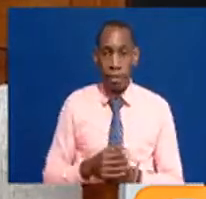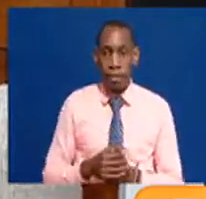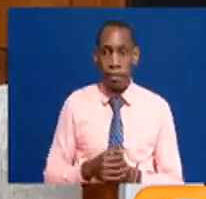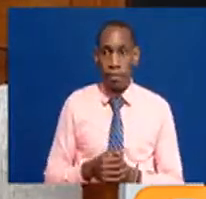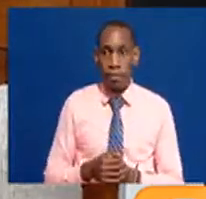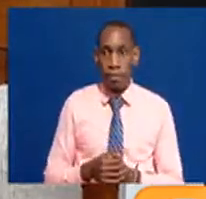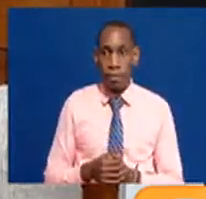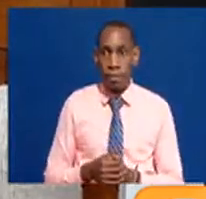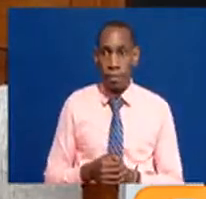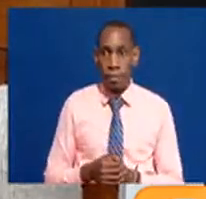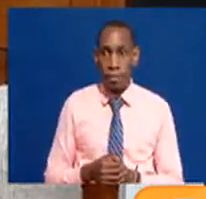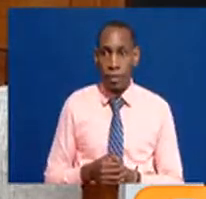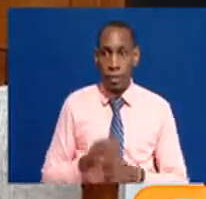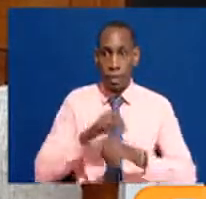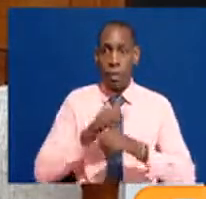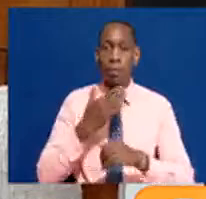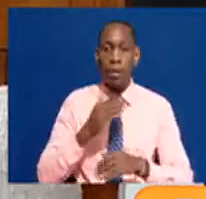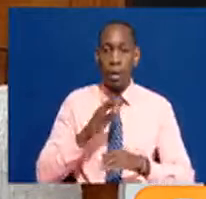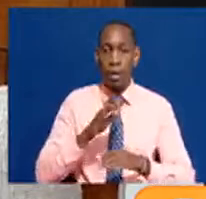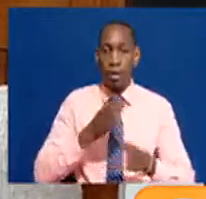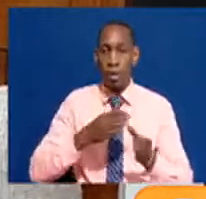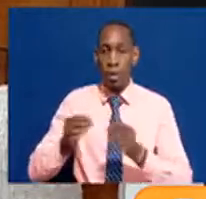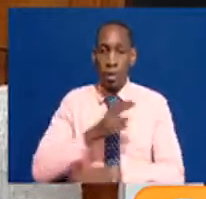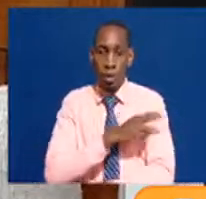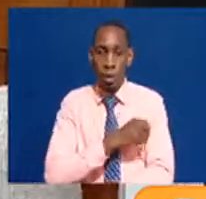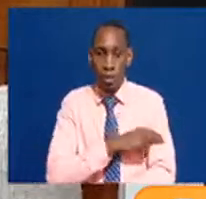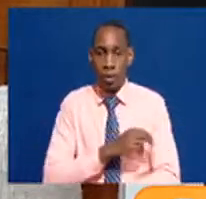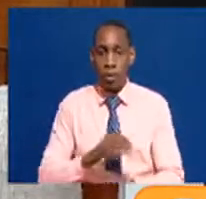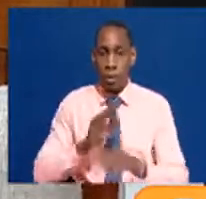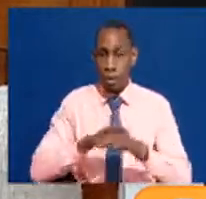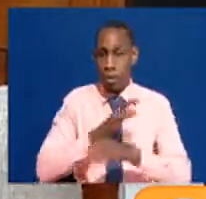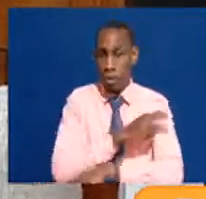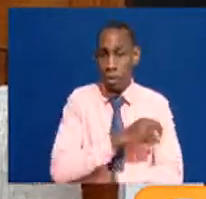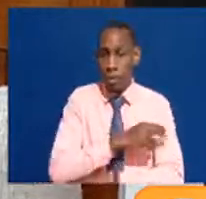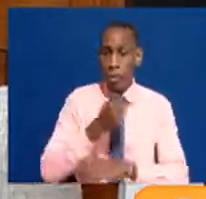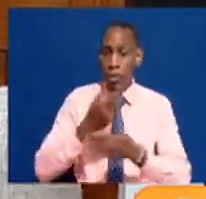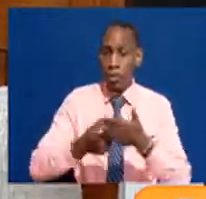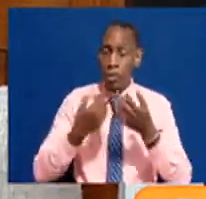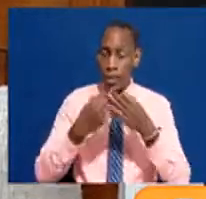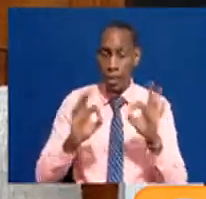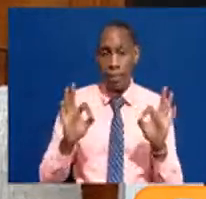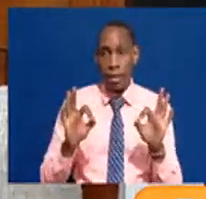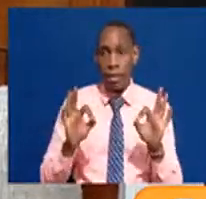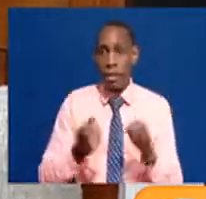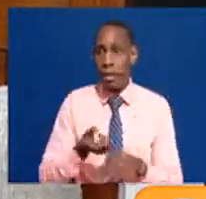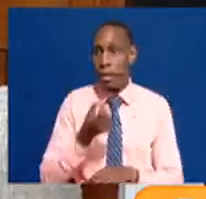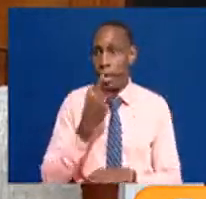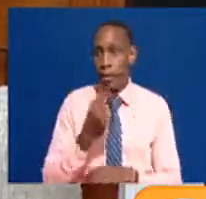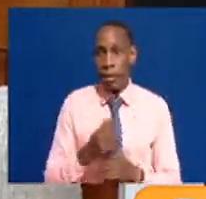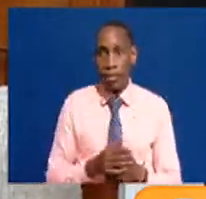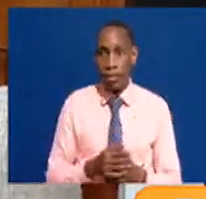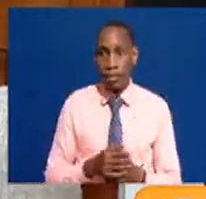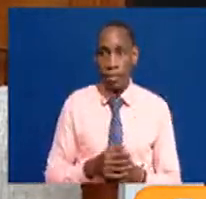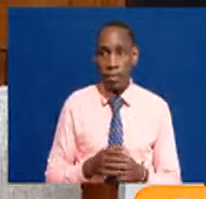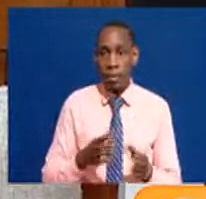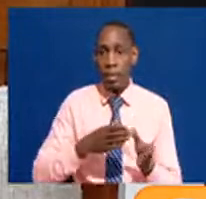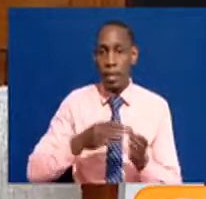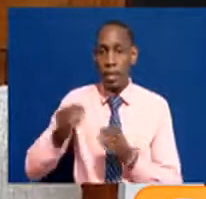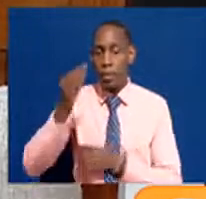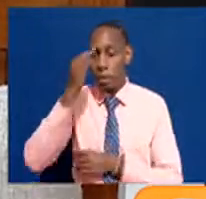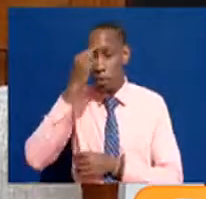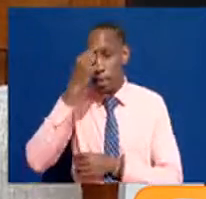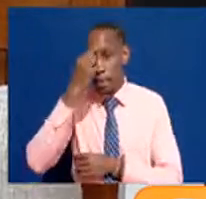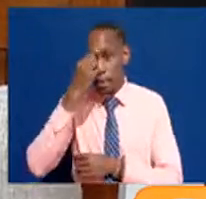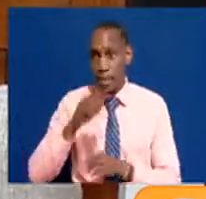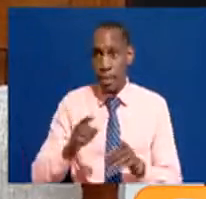to a medical facility, you have good medical facility, free. You know, drugs. I mean, India, I was in India, and